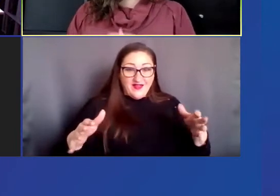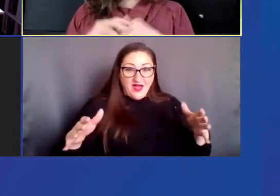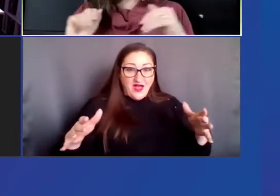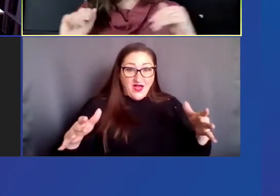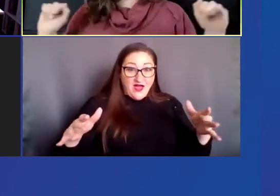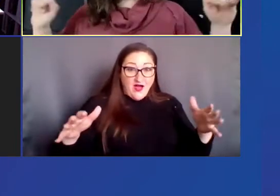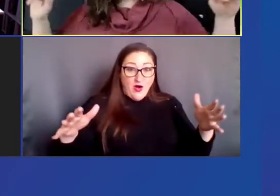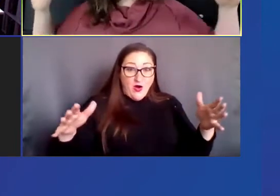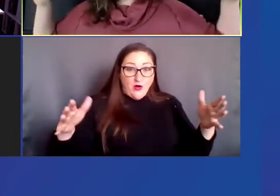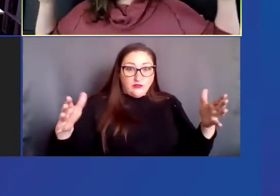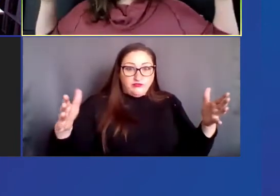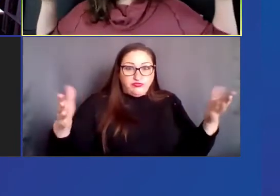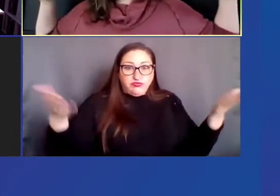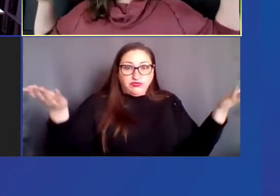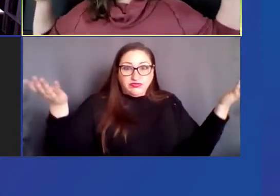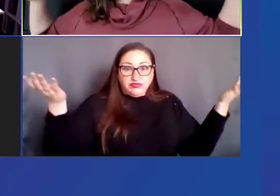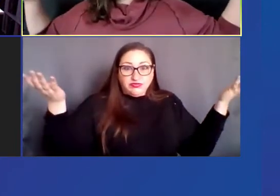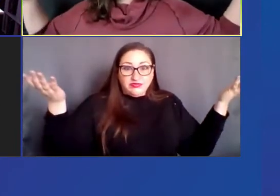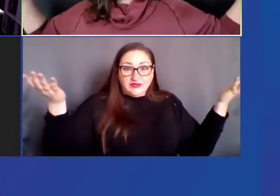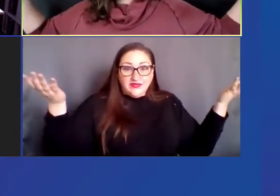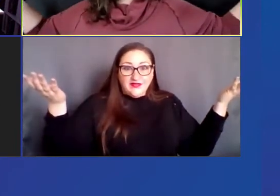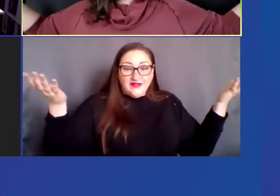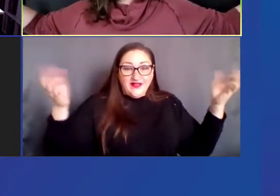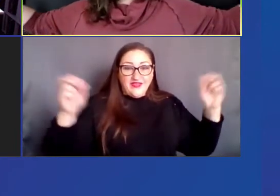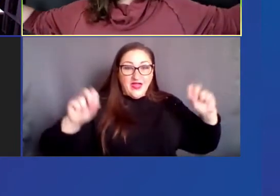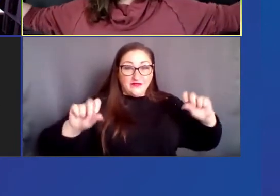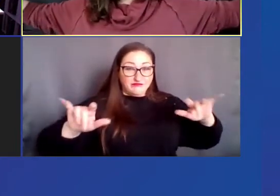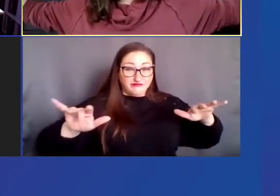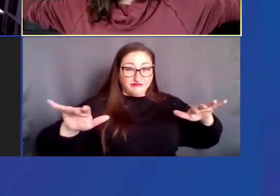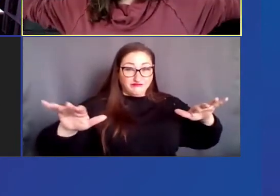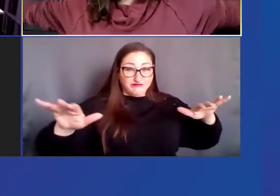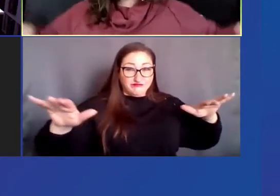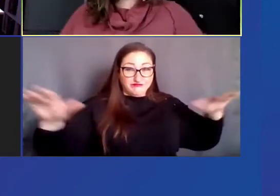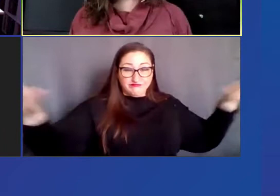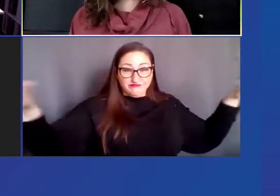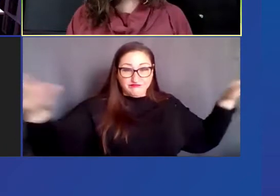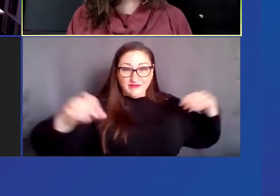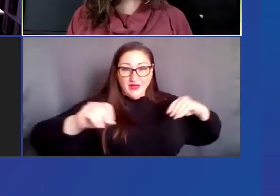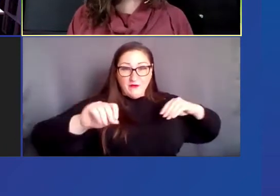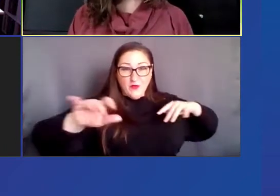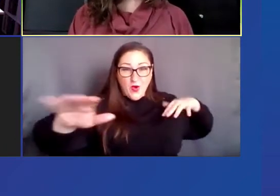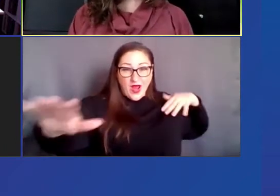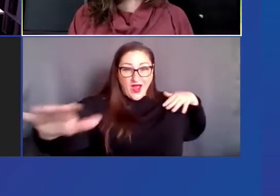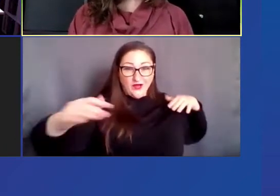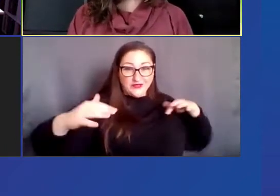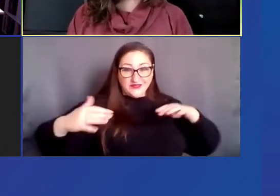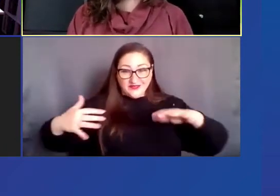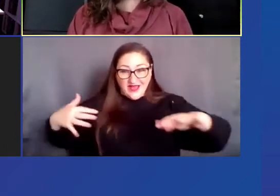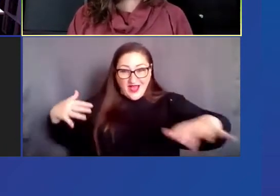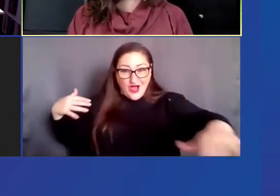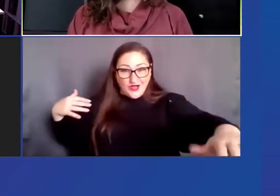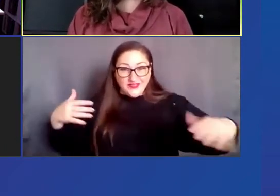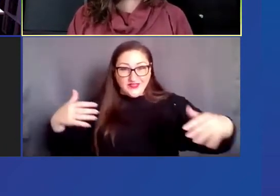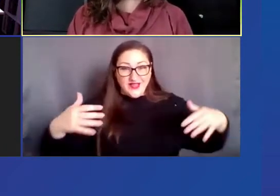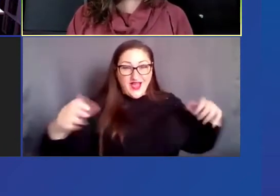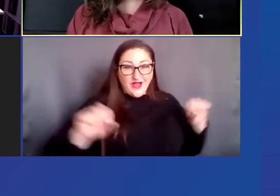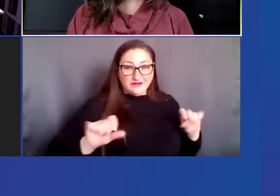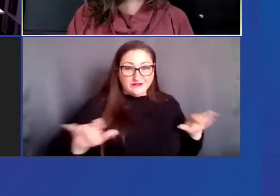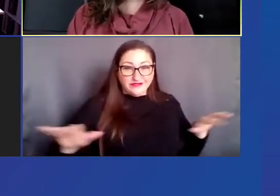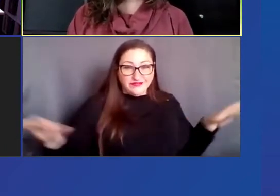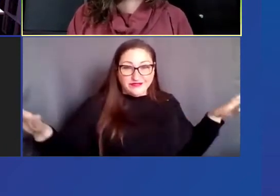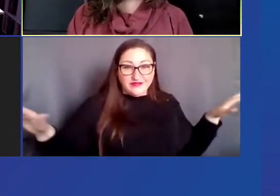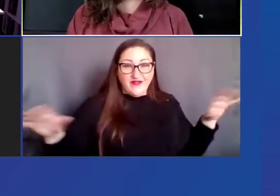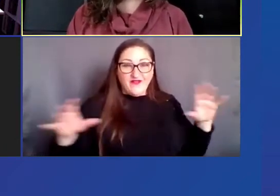said to be moving us out further in smaller groups.